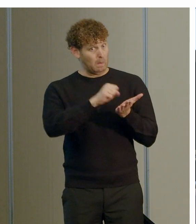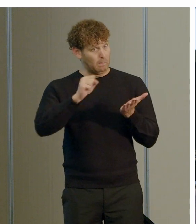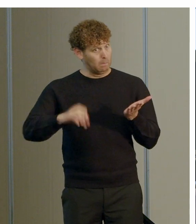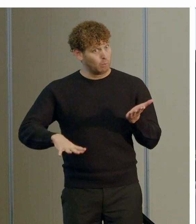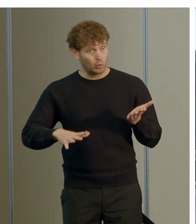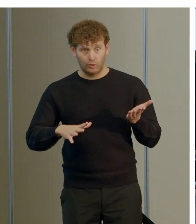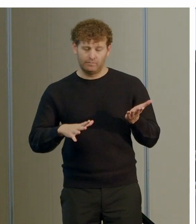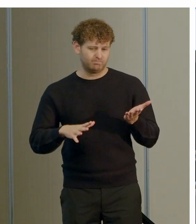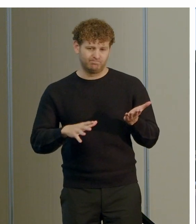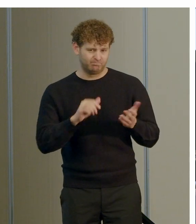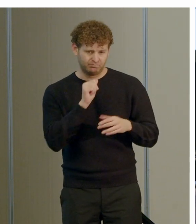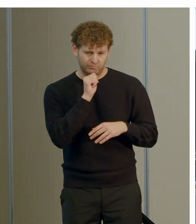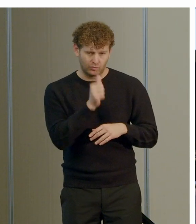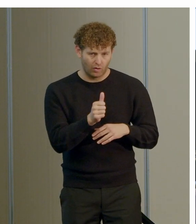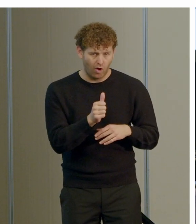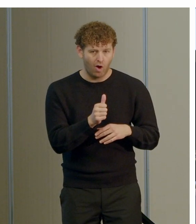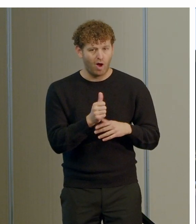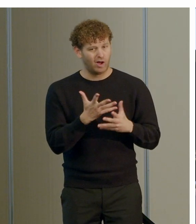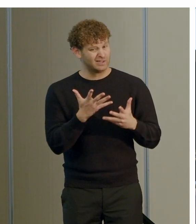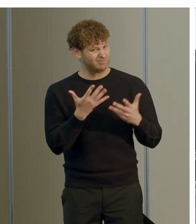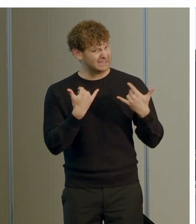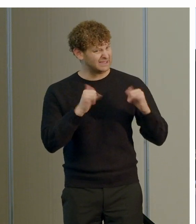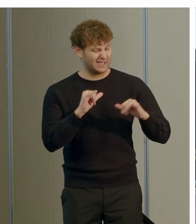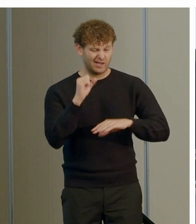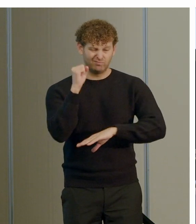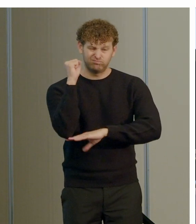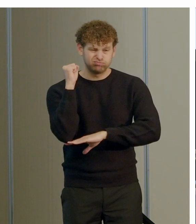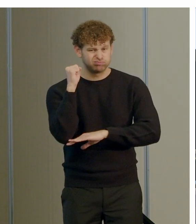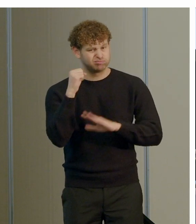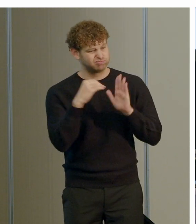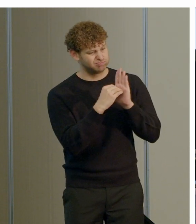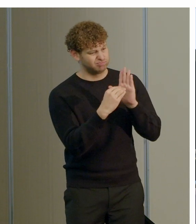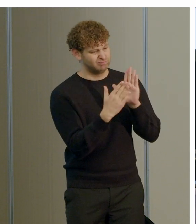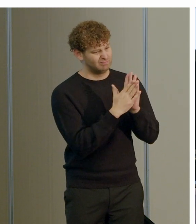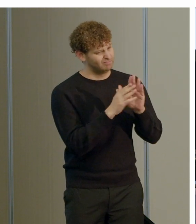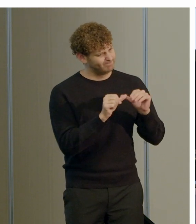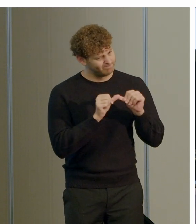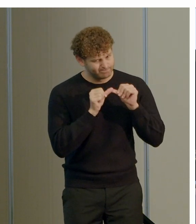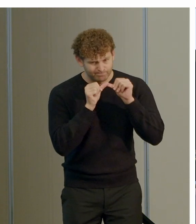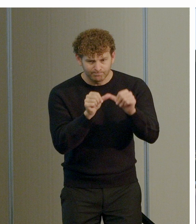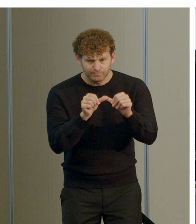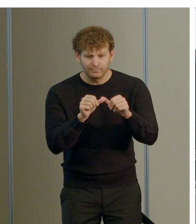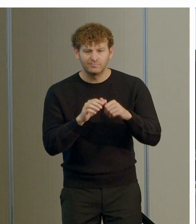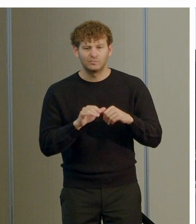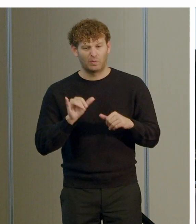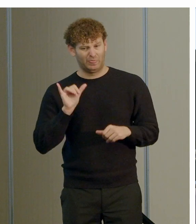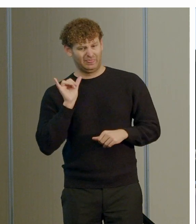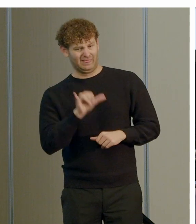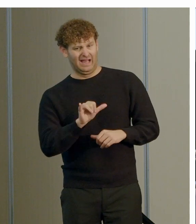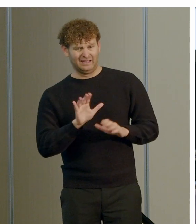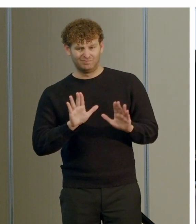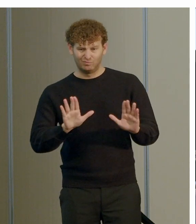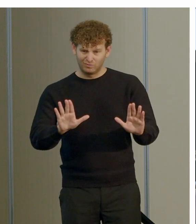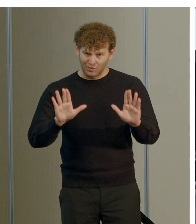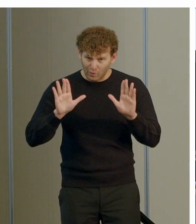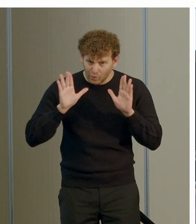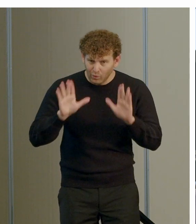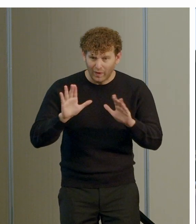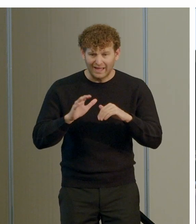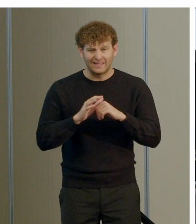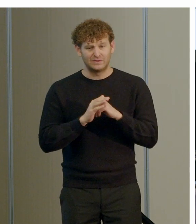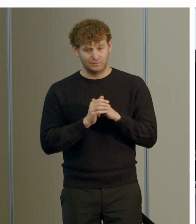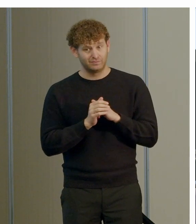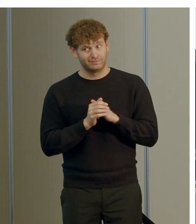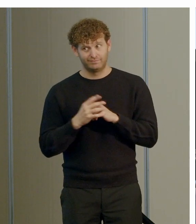is still valid. And it's really great to get the collaboration going on